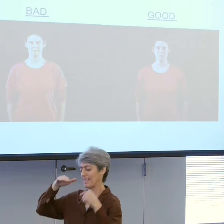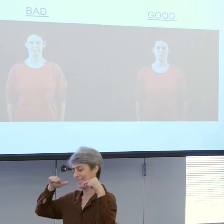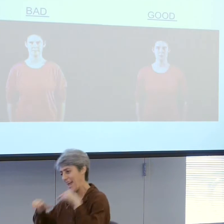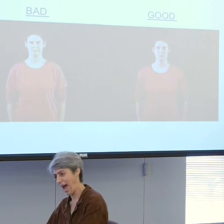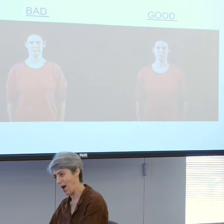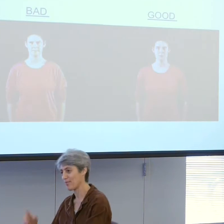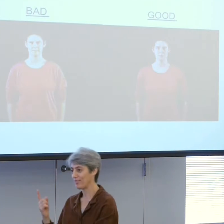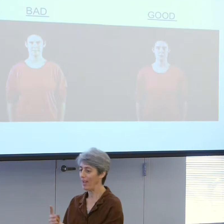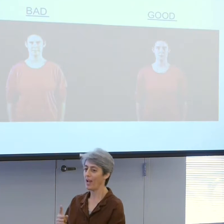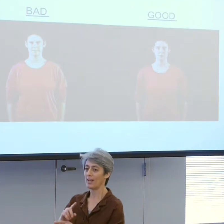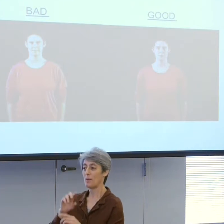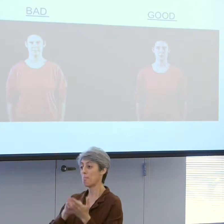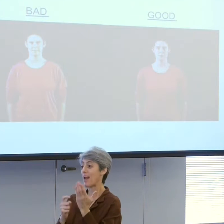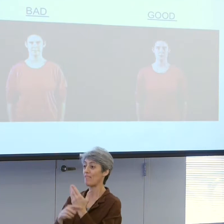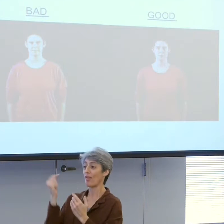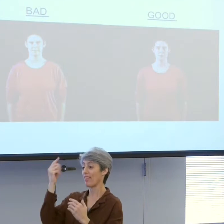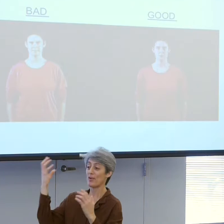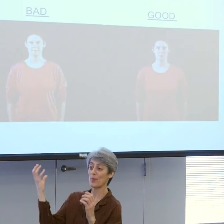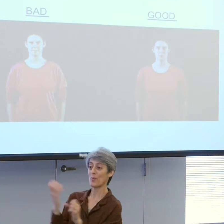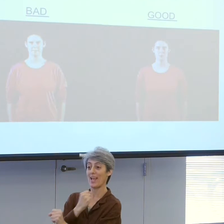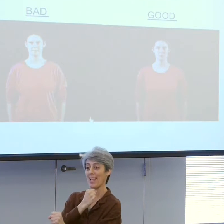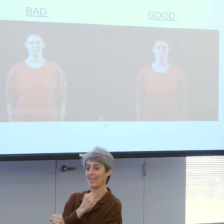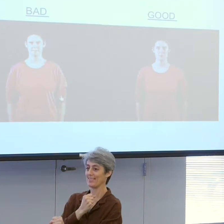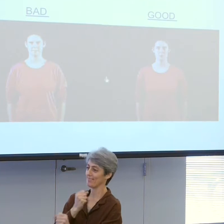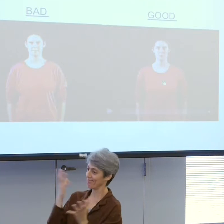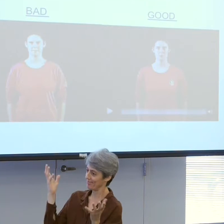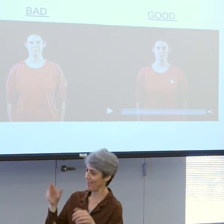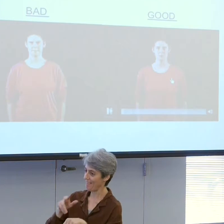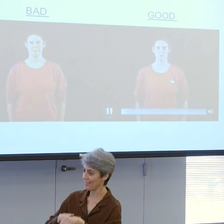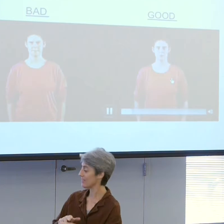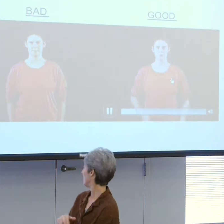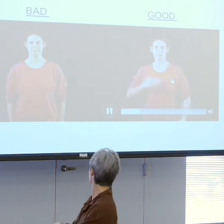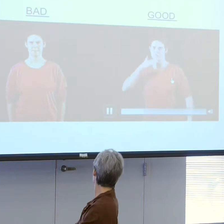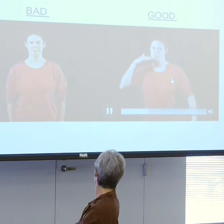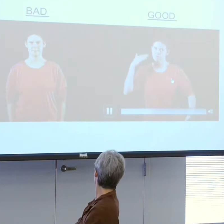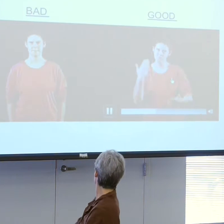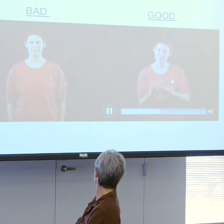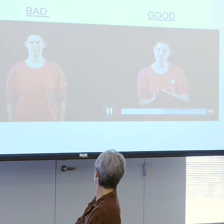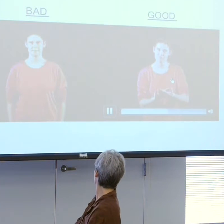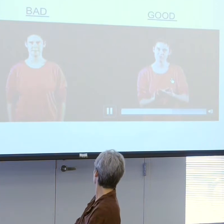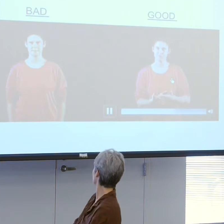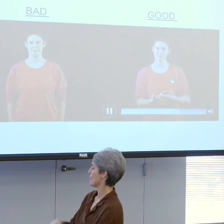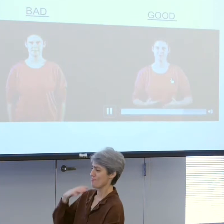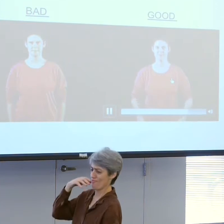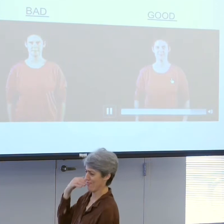right? Metaphor. Here's good.